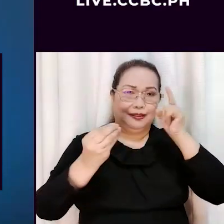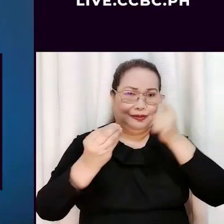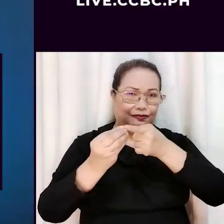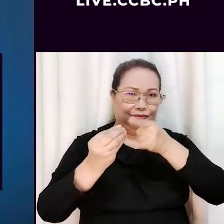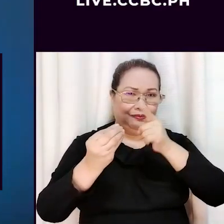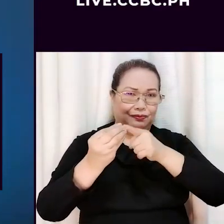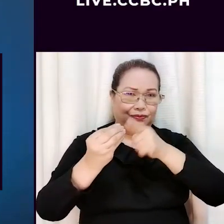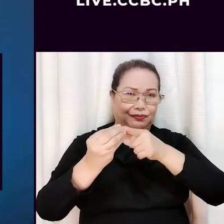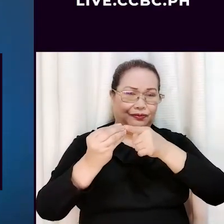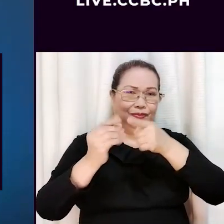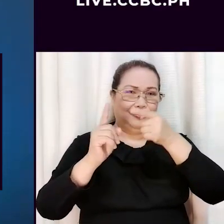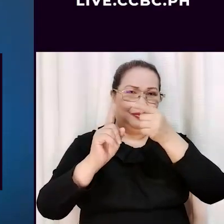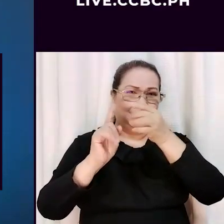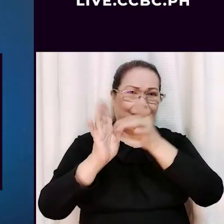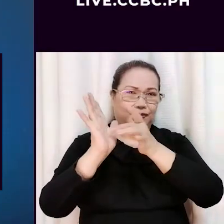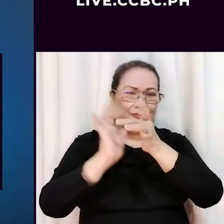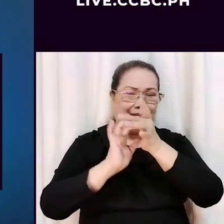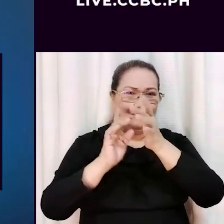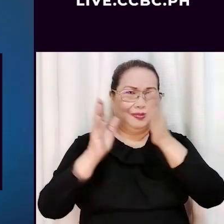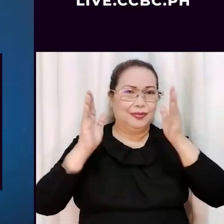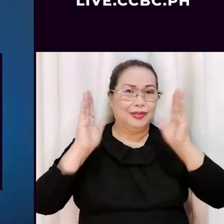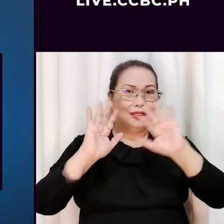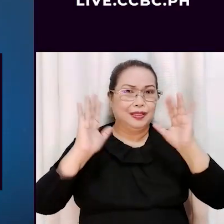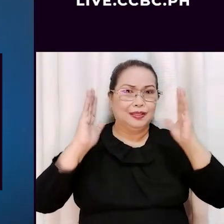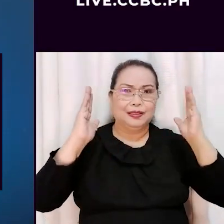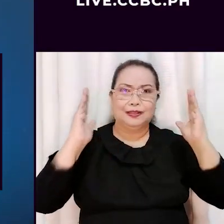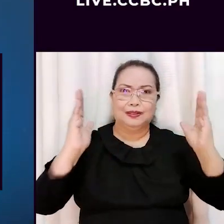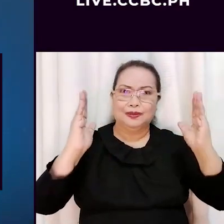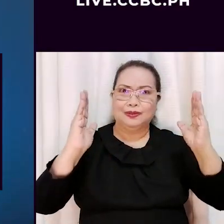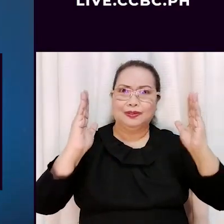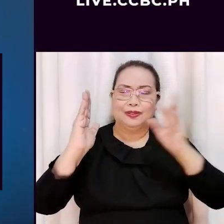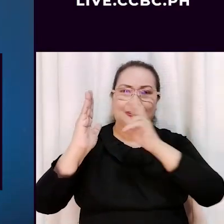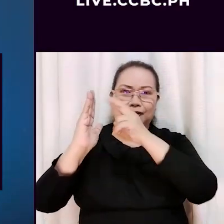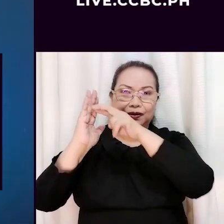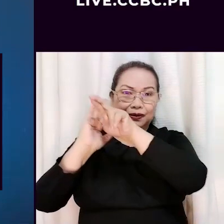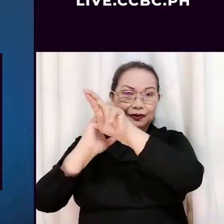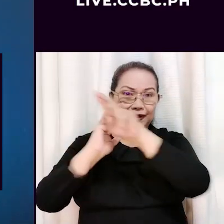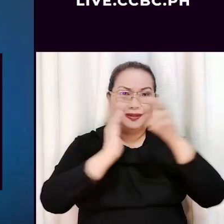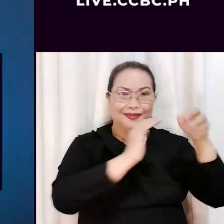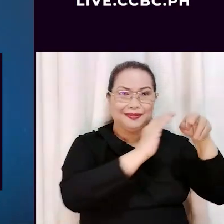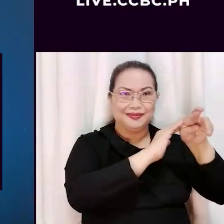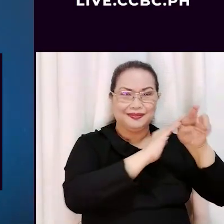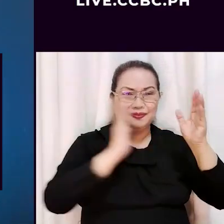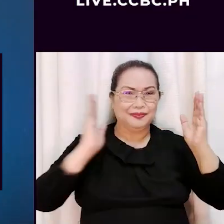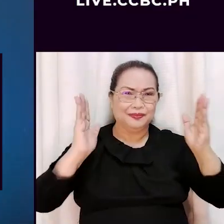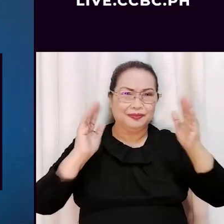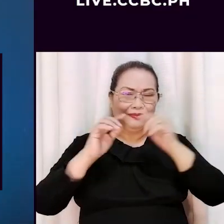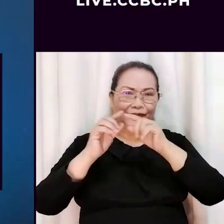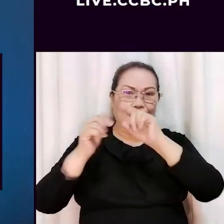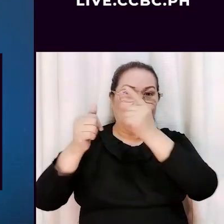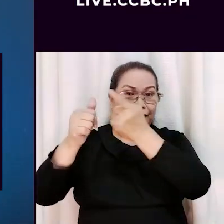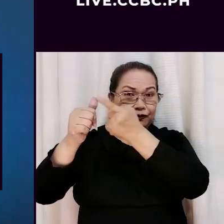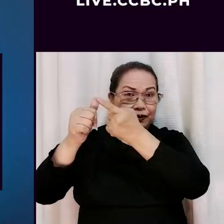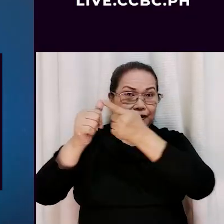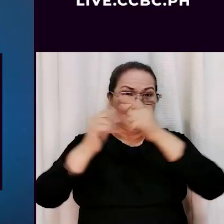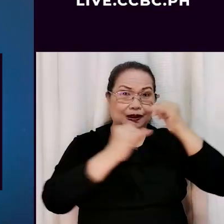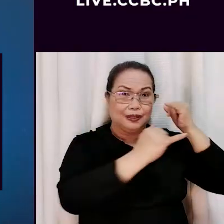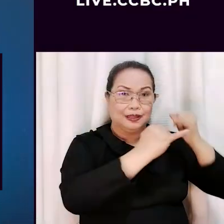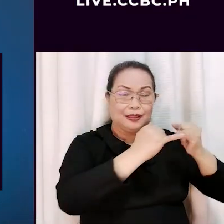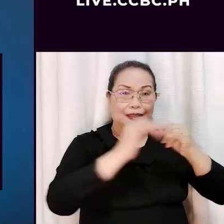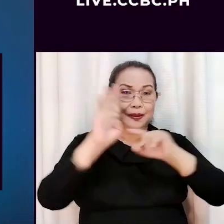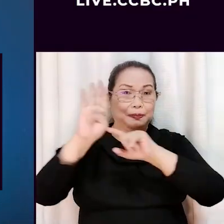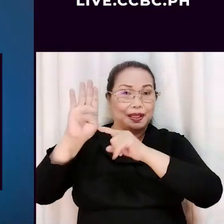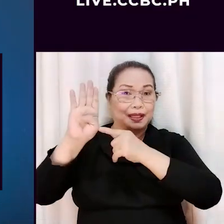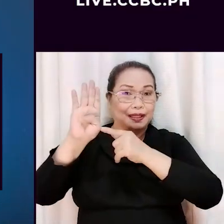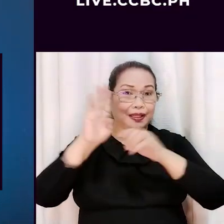chapter 22. They're like the bookends of the book of Revelation. And this title, the Alpha and the Omega, the first and the last, the beginning and the